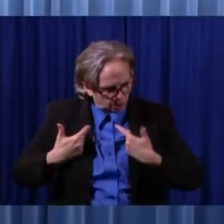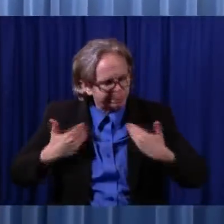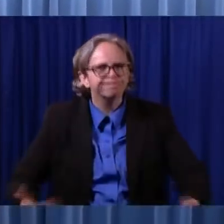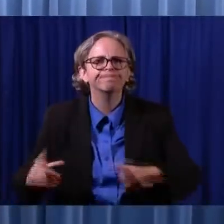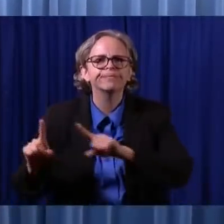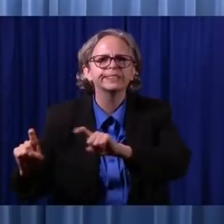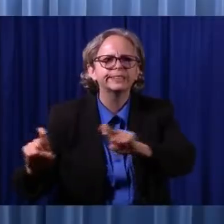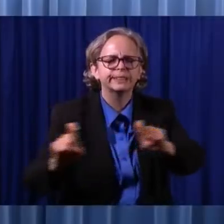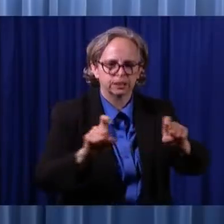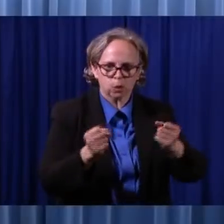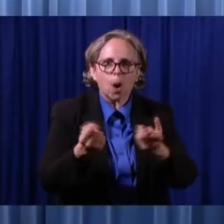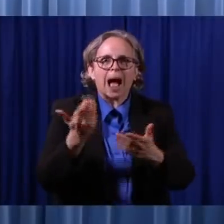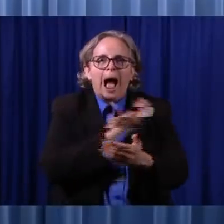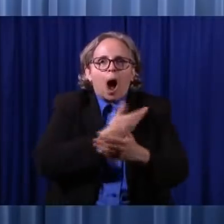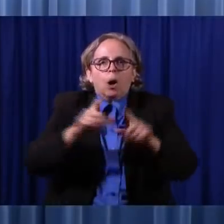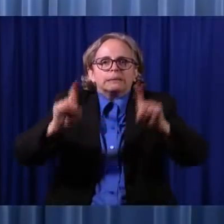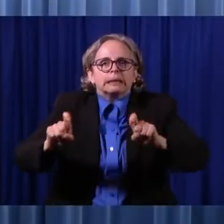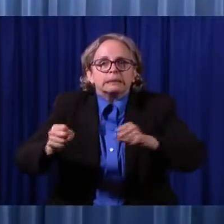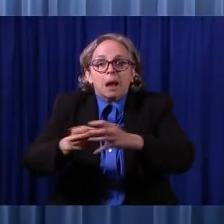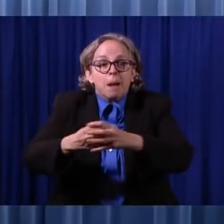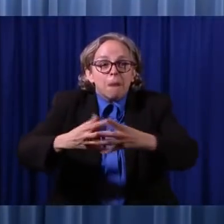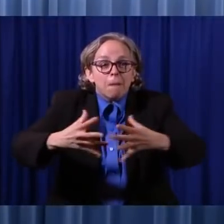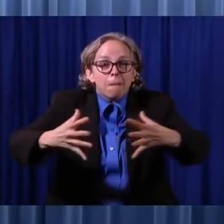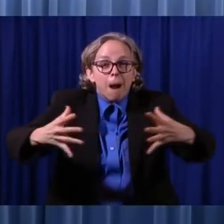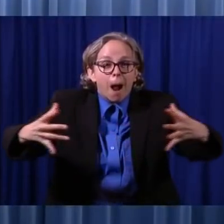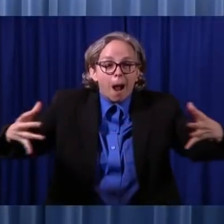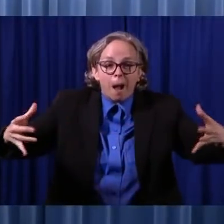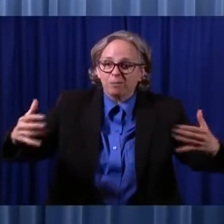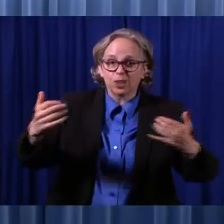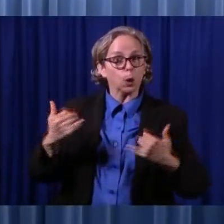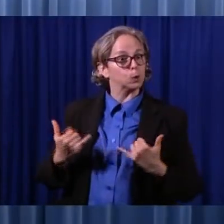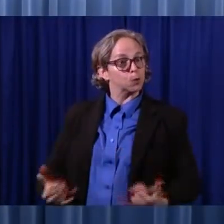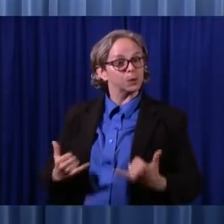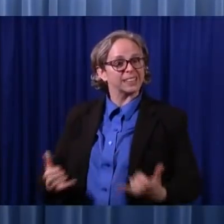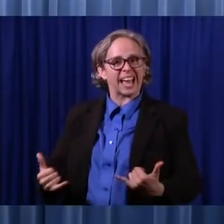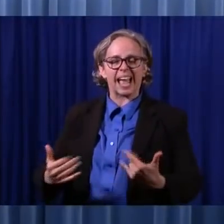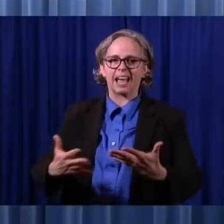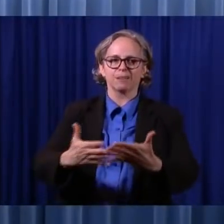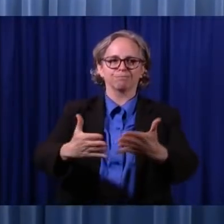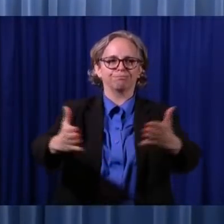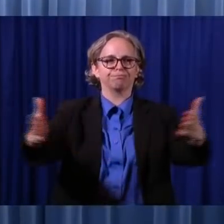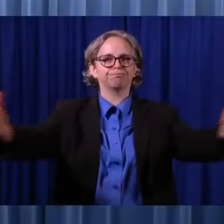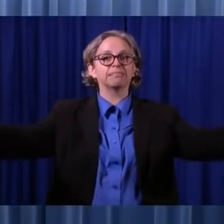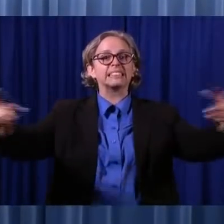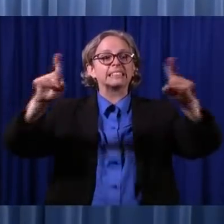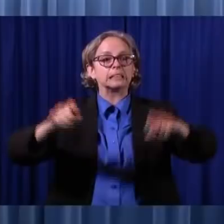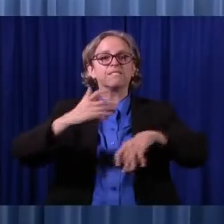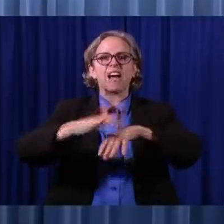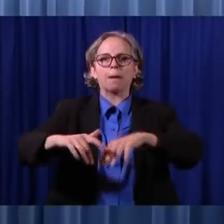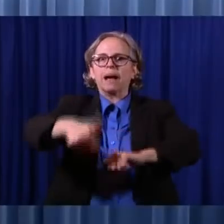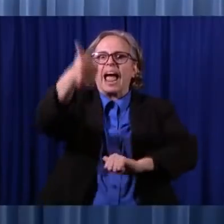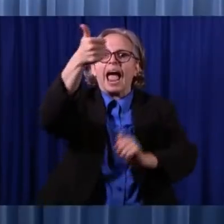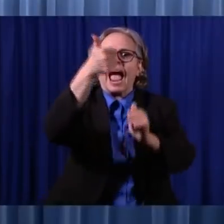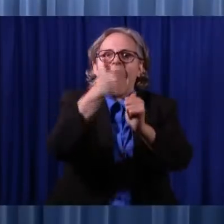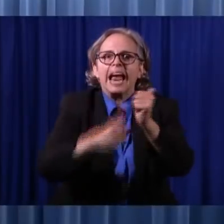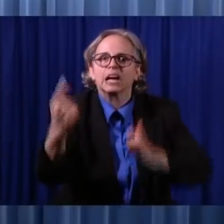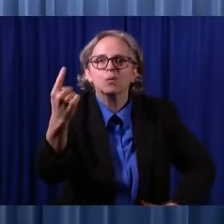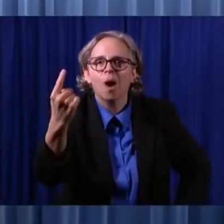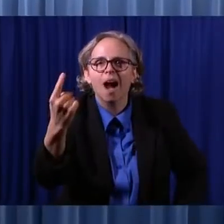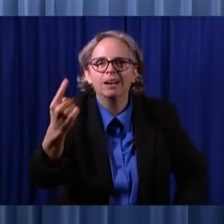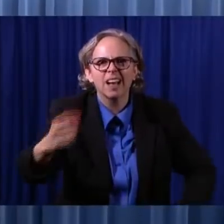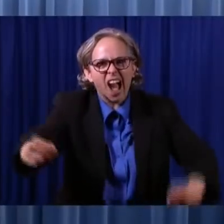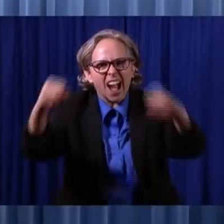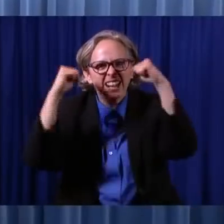today. Today we're expanding testing to include anyone in the state of Ohio who wants a test. Let me repeat that. Anyone who wants